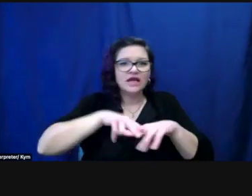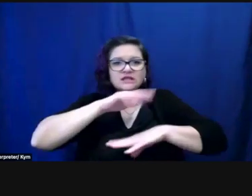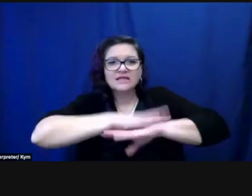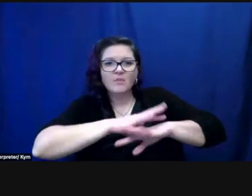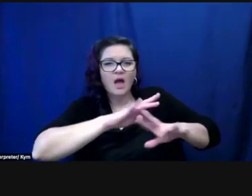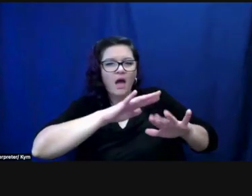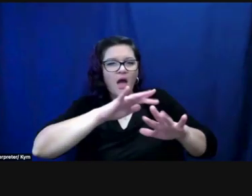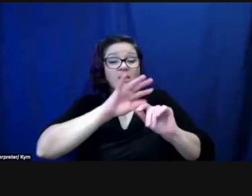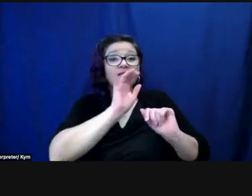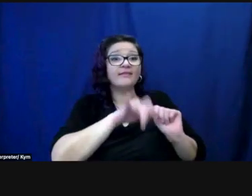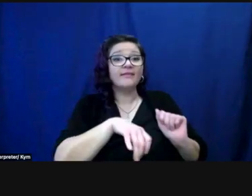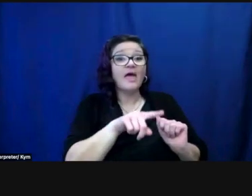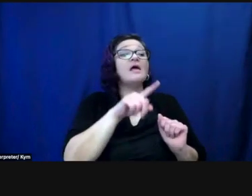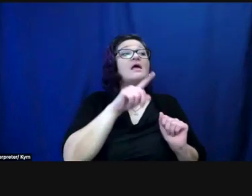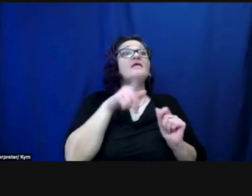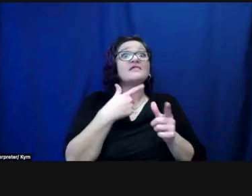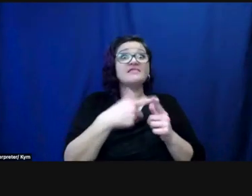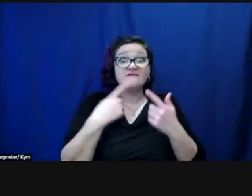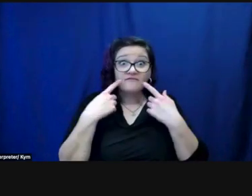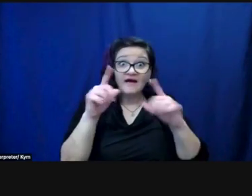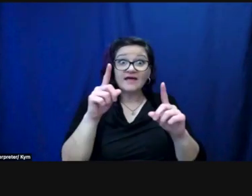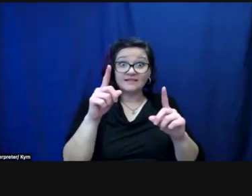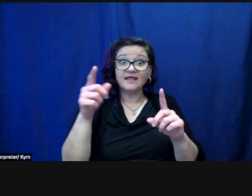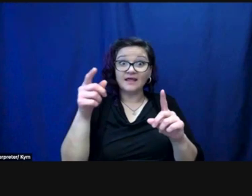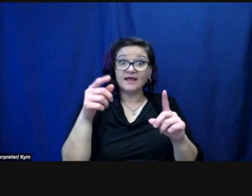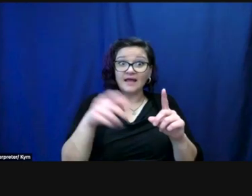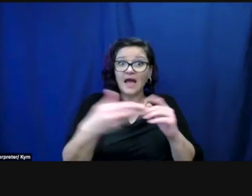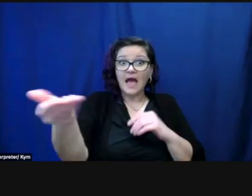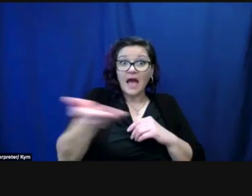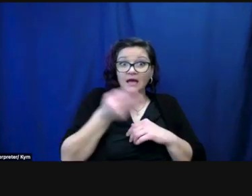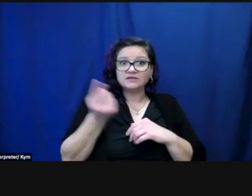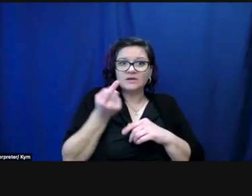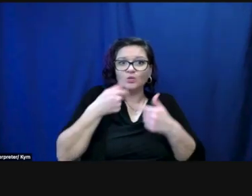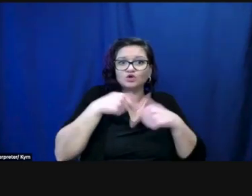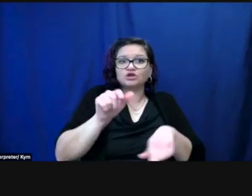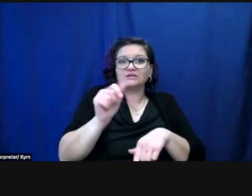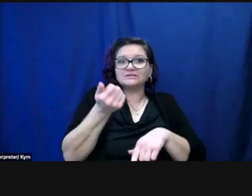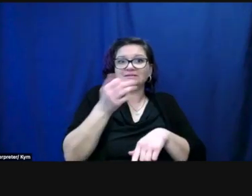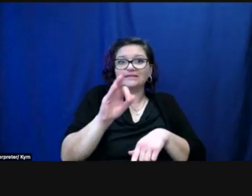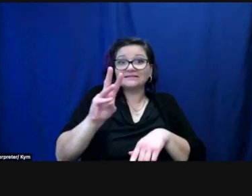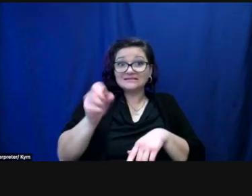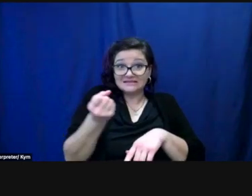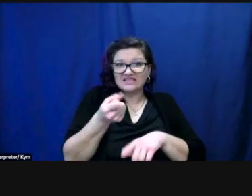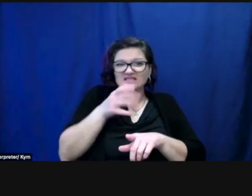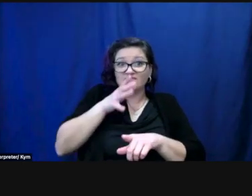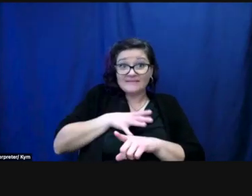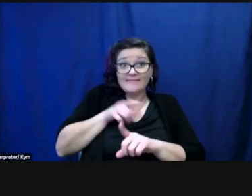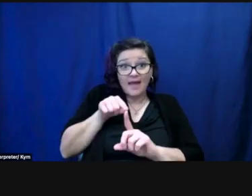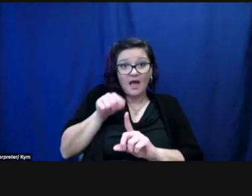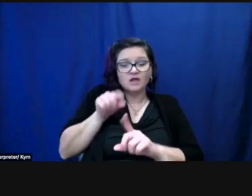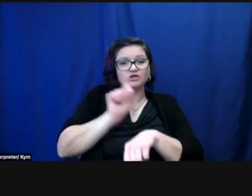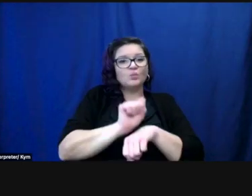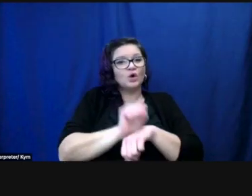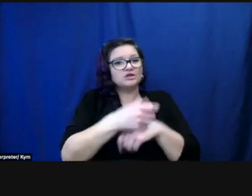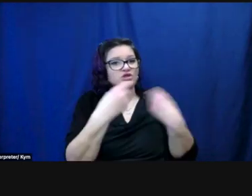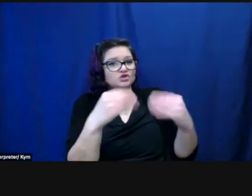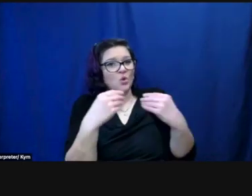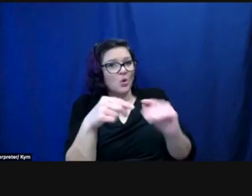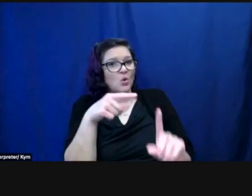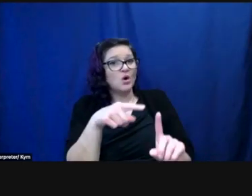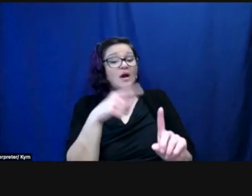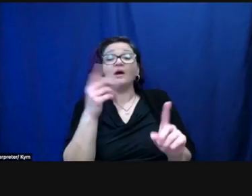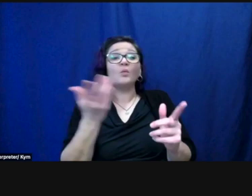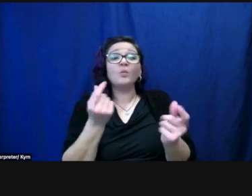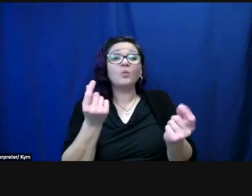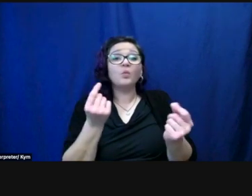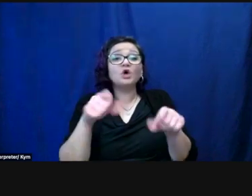they finally got one, a person in the 60s, she worked at one of the stores and she worked as a